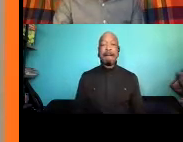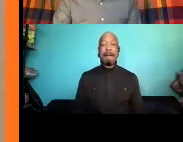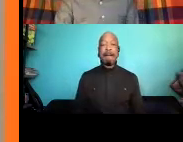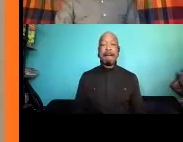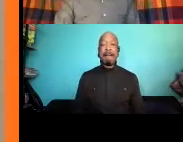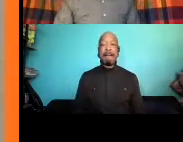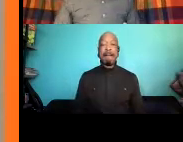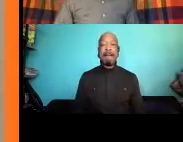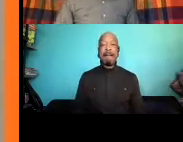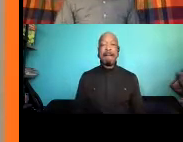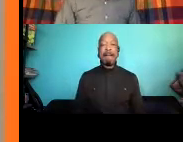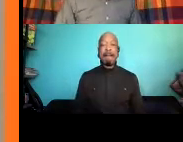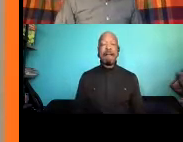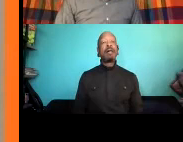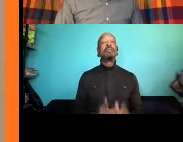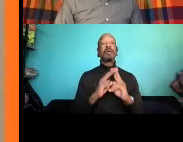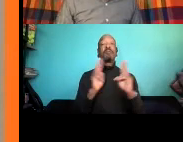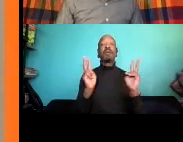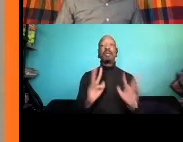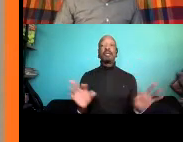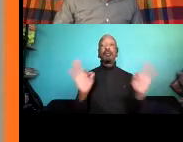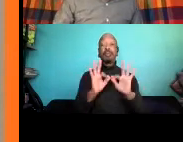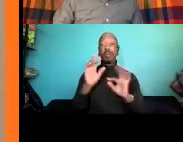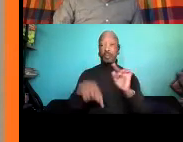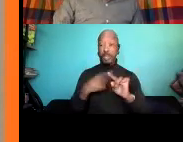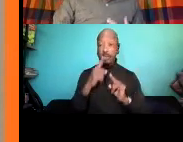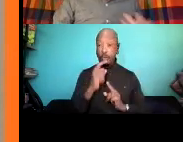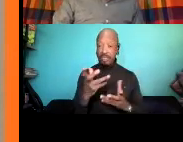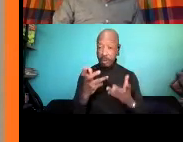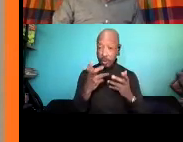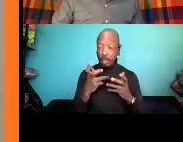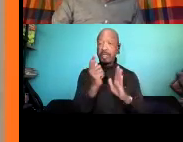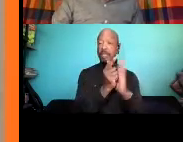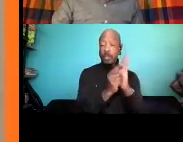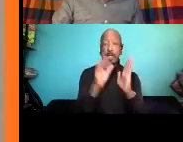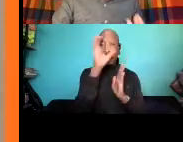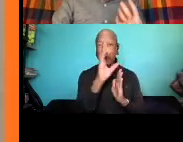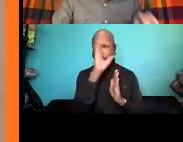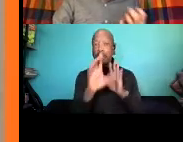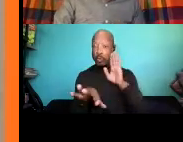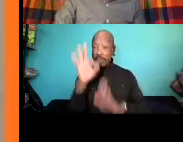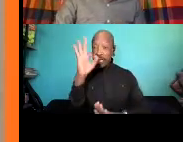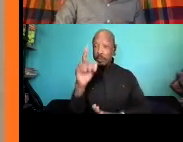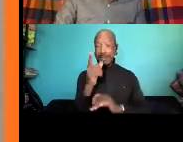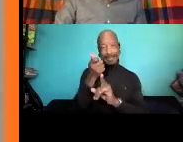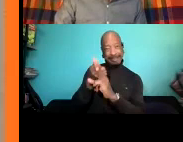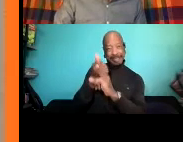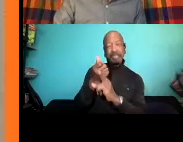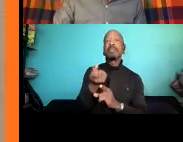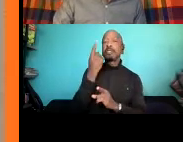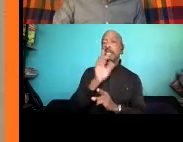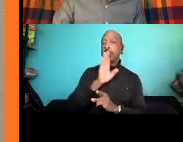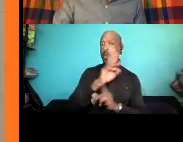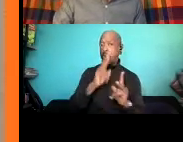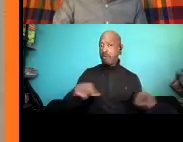Okay. So it's very important that when you're looking for an attorney, that you find an attorney that understands your values and what you're trying